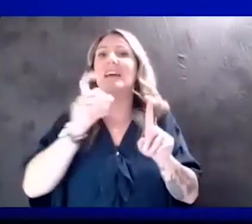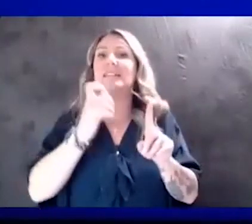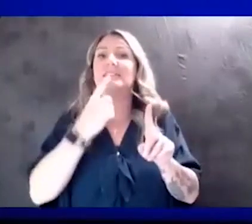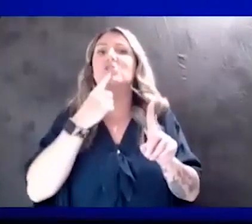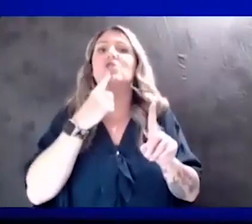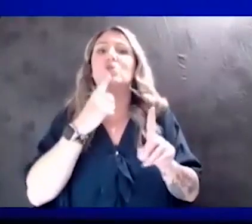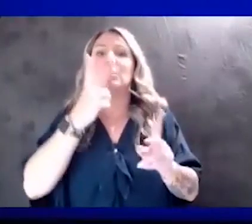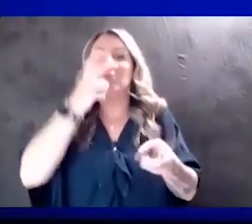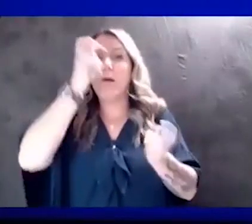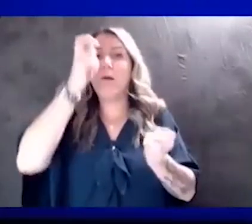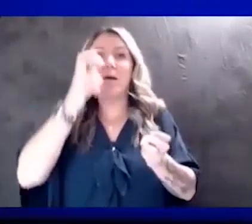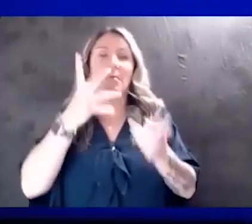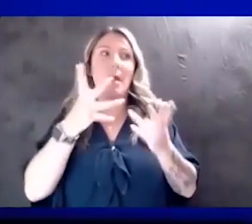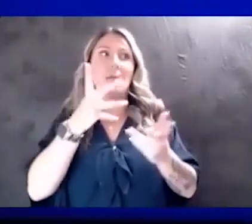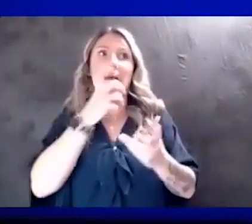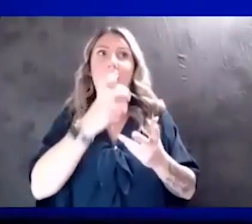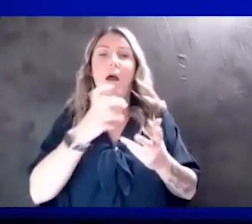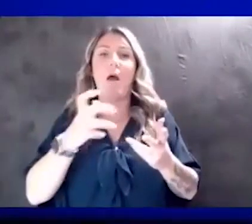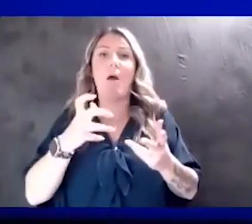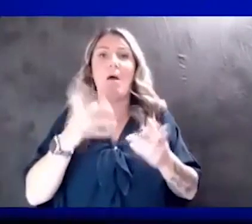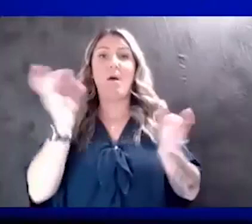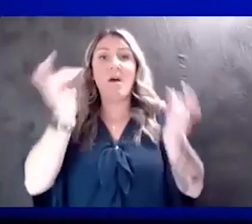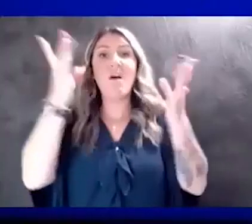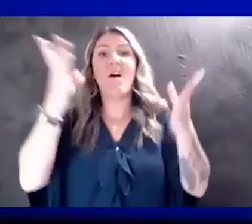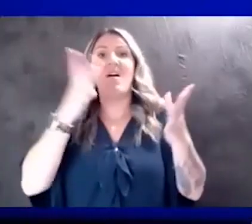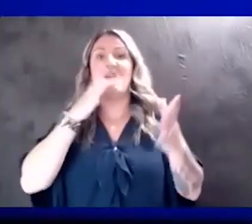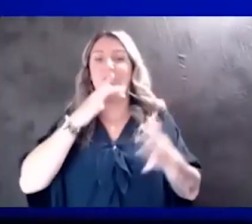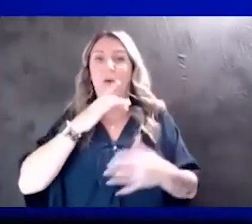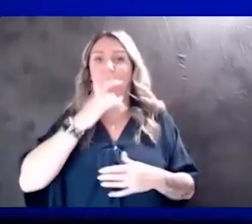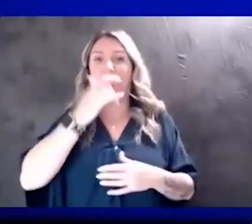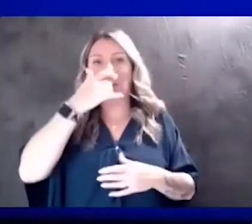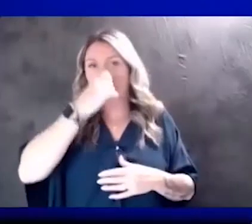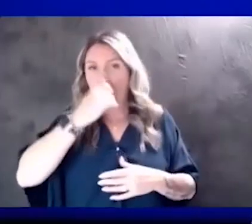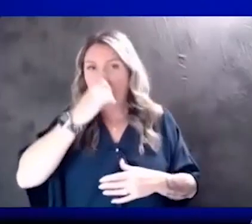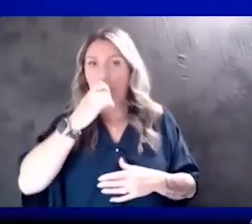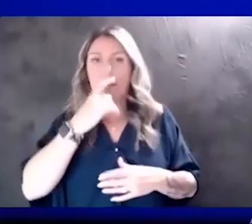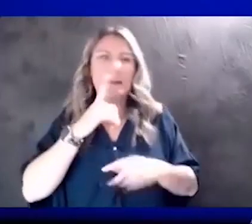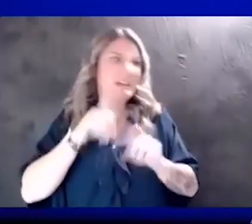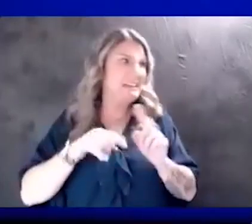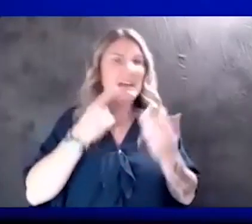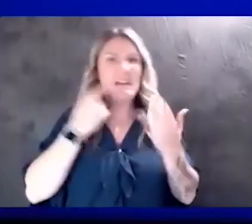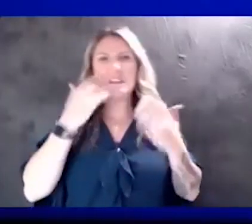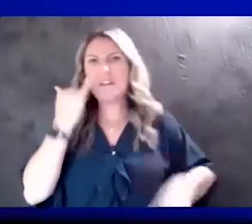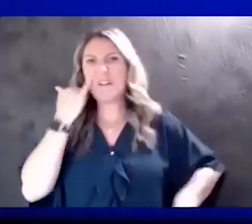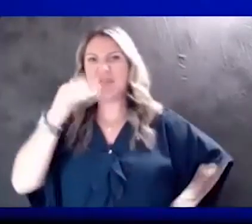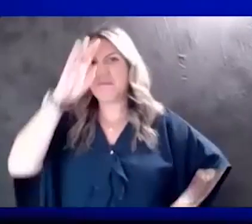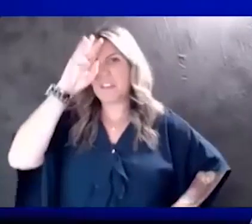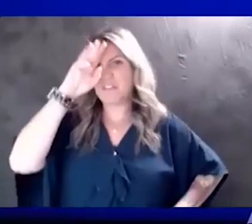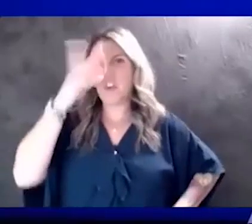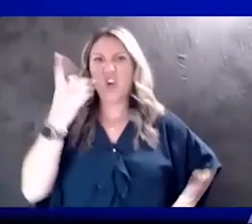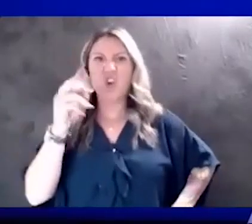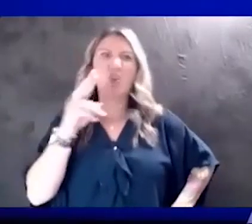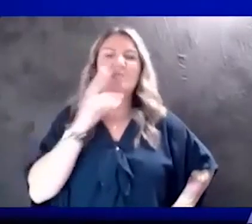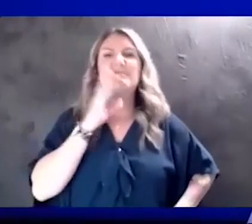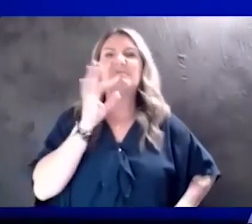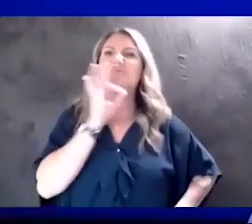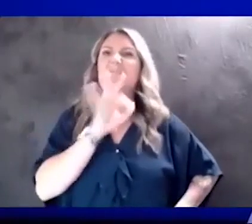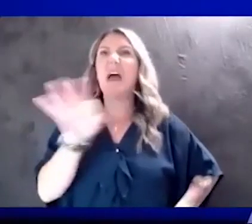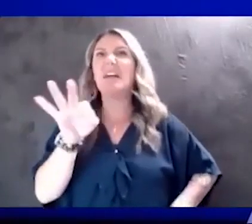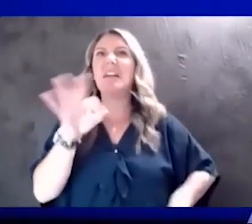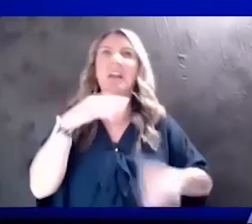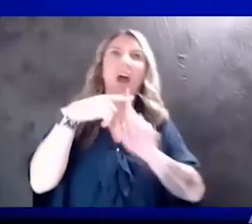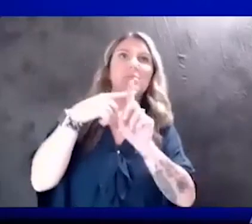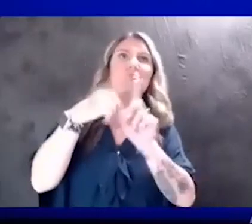awful congestion, fever kind of thing, it might be just sort of like, I don't know, I can't really tell if I have a fever. Oh, I guess it's 99. And I have a